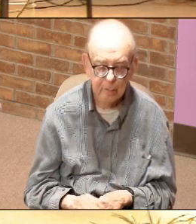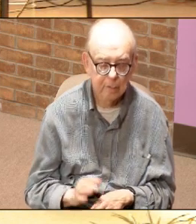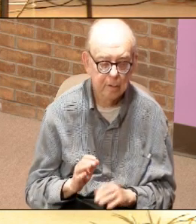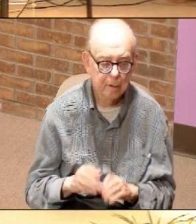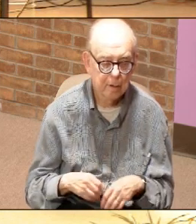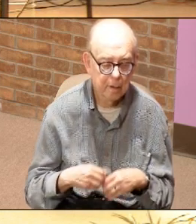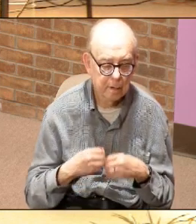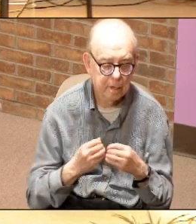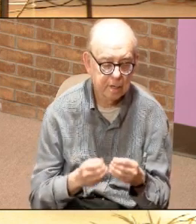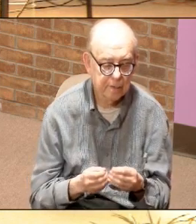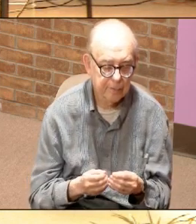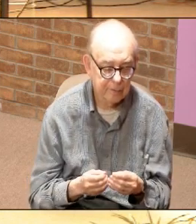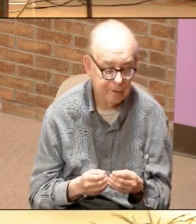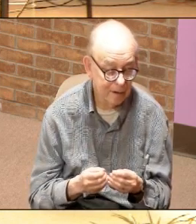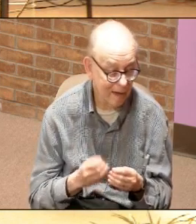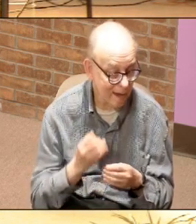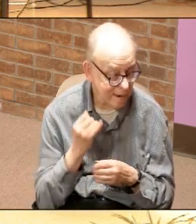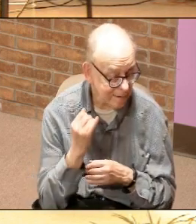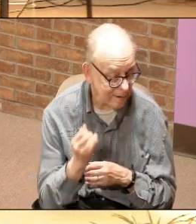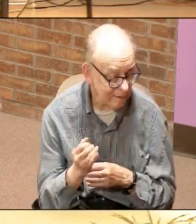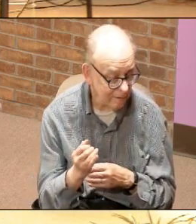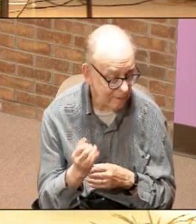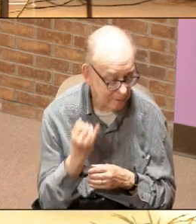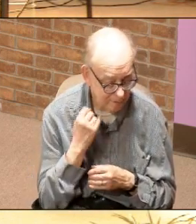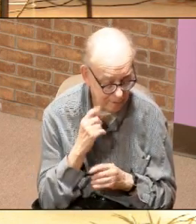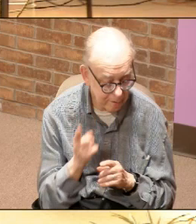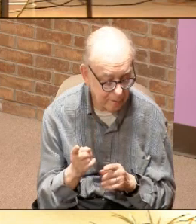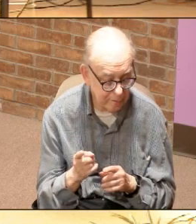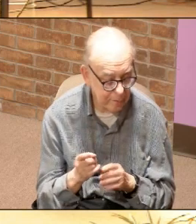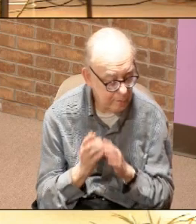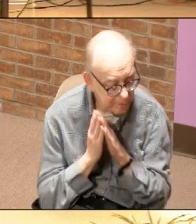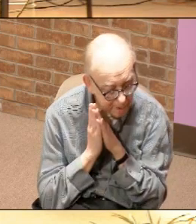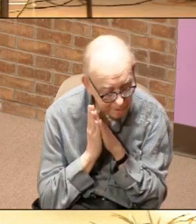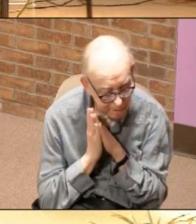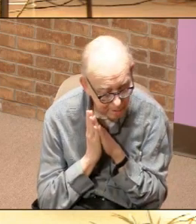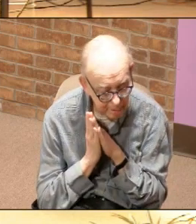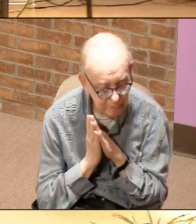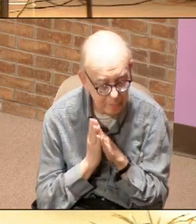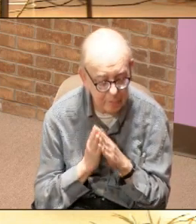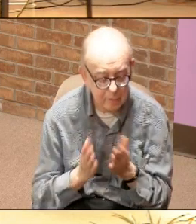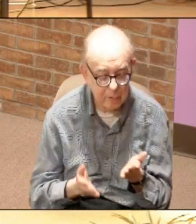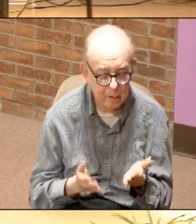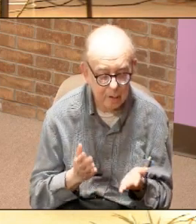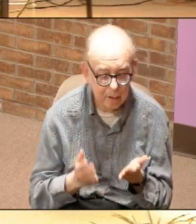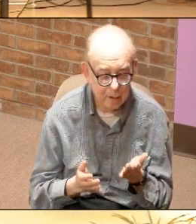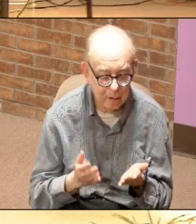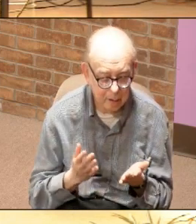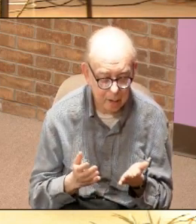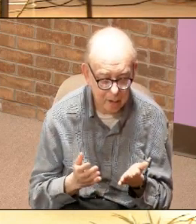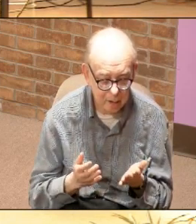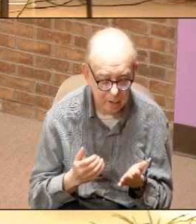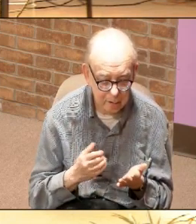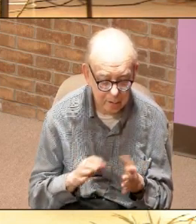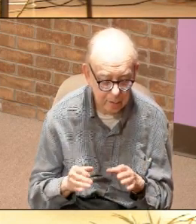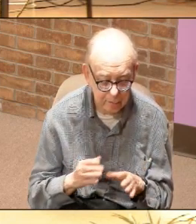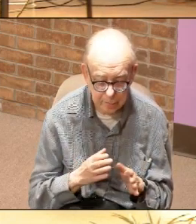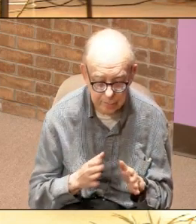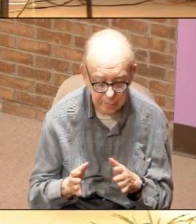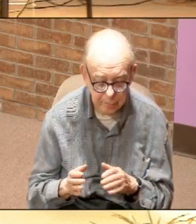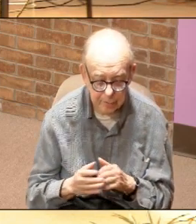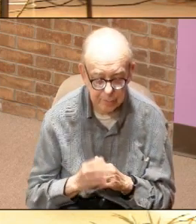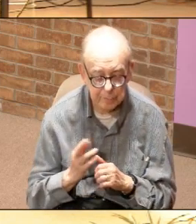can I give you a hint? If you're going to go to bed, my phone, I do this